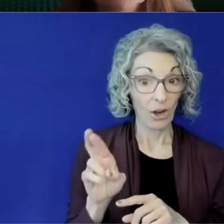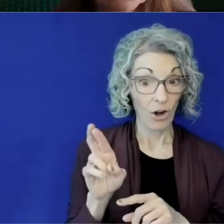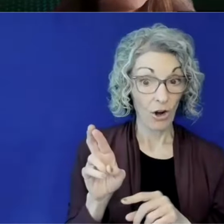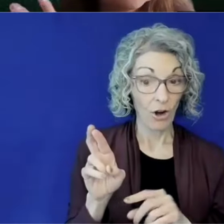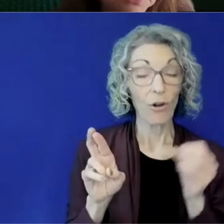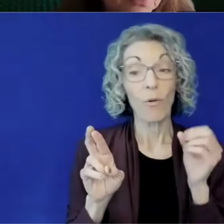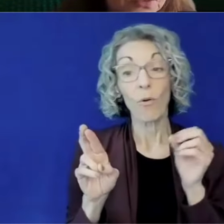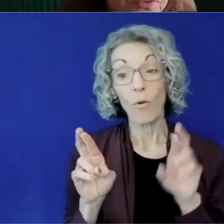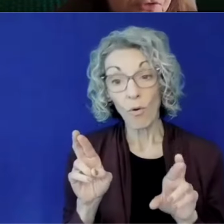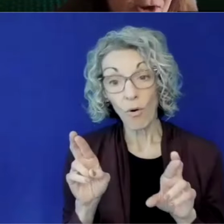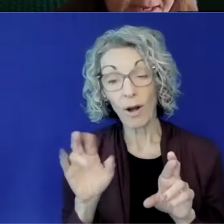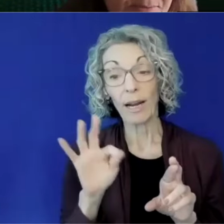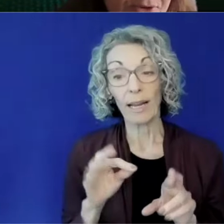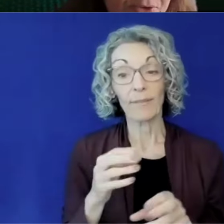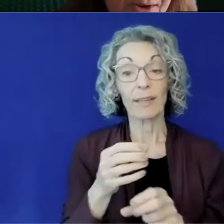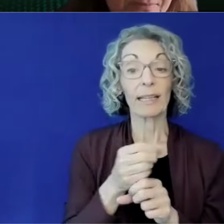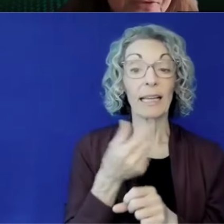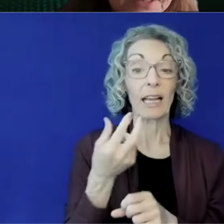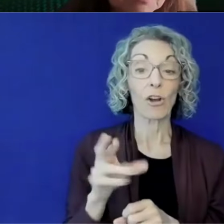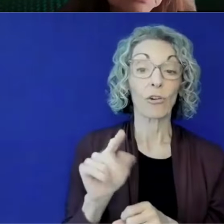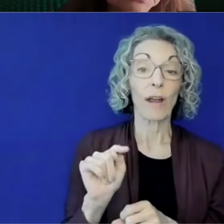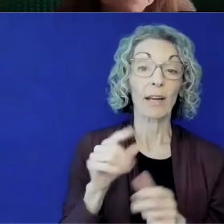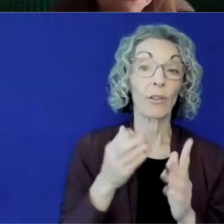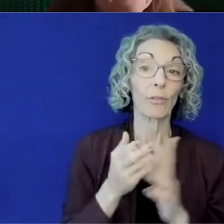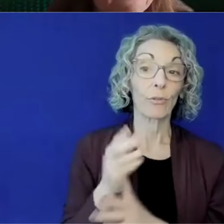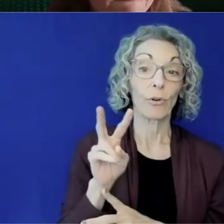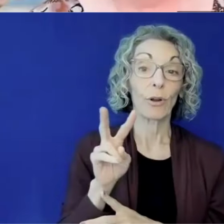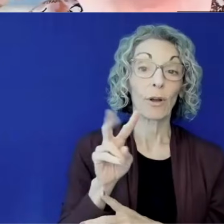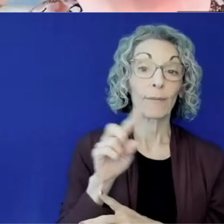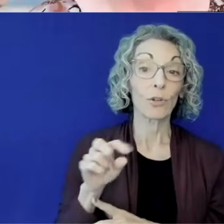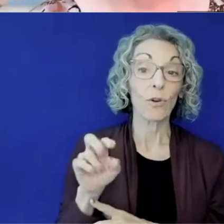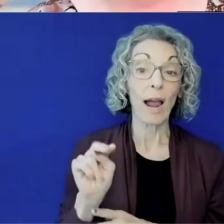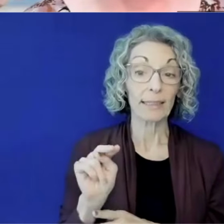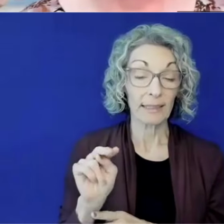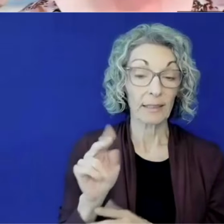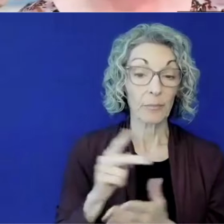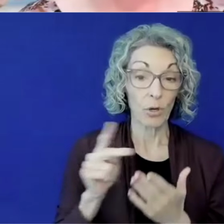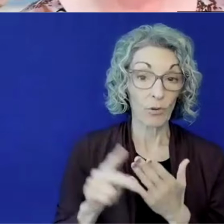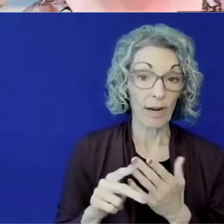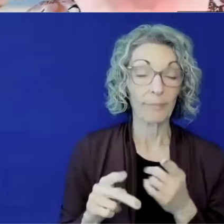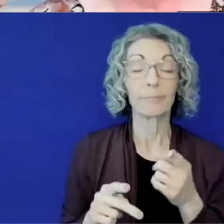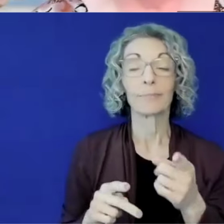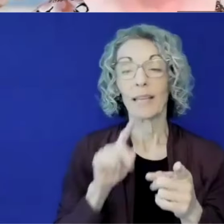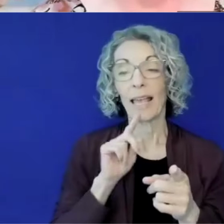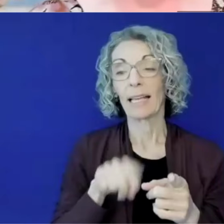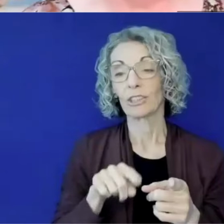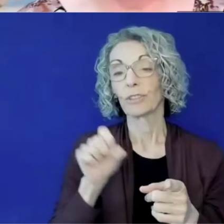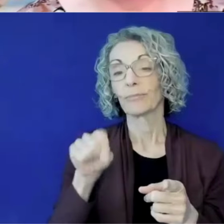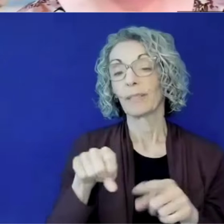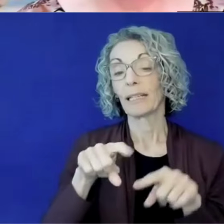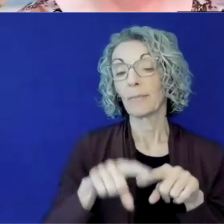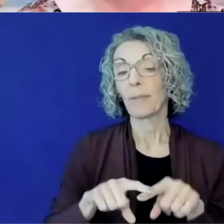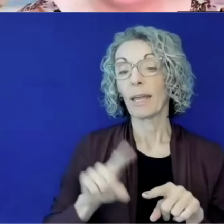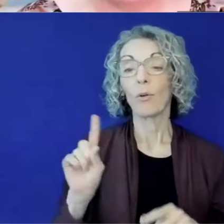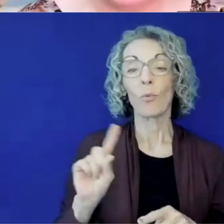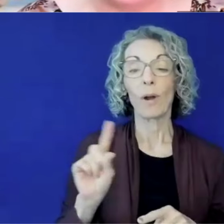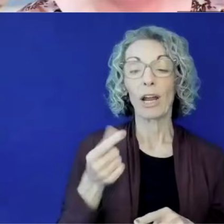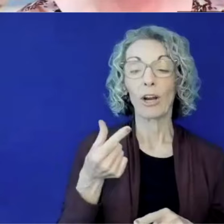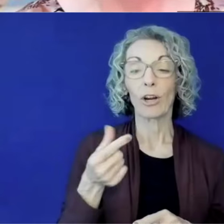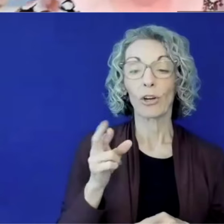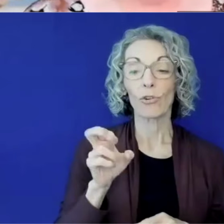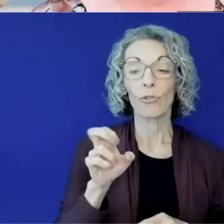if you win a grant through the Verizon program, for example. So yes, it's absolutely, Nikki, it's going to depend on the source of